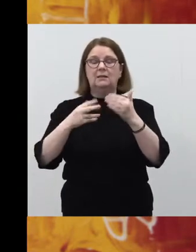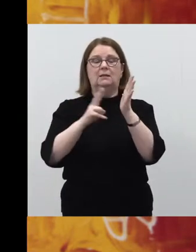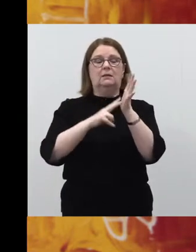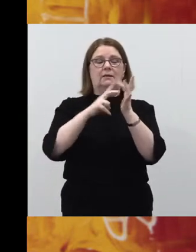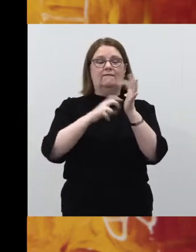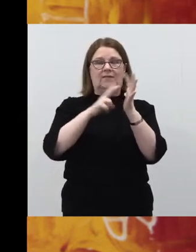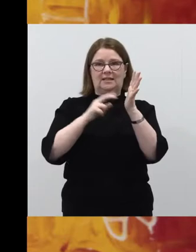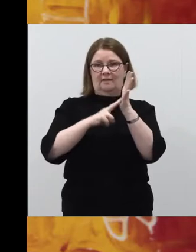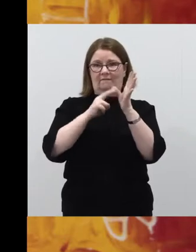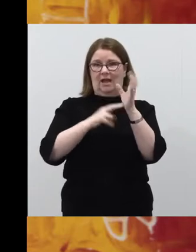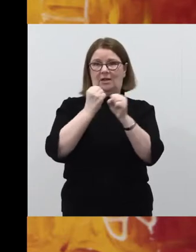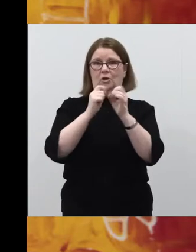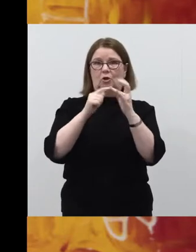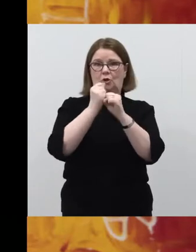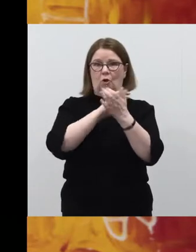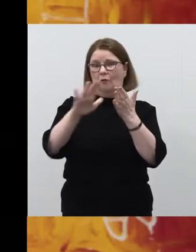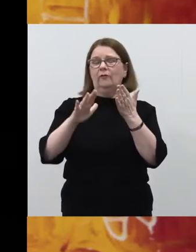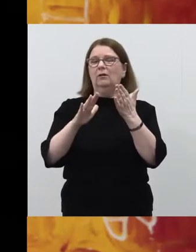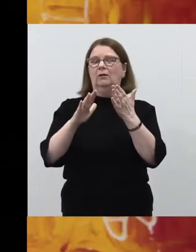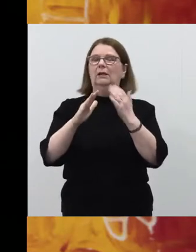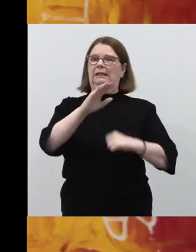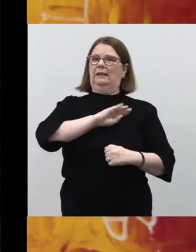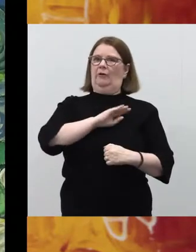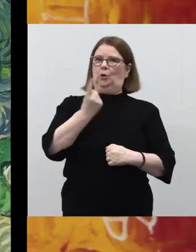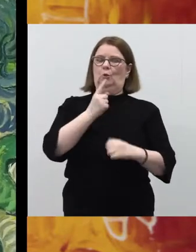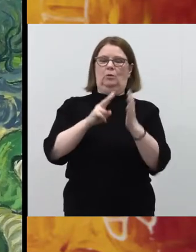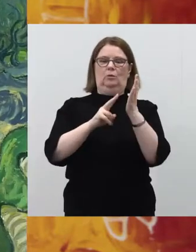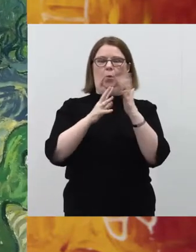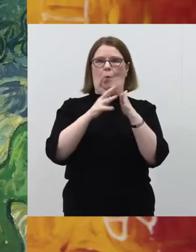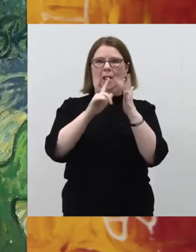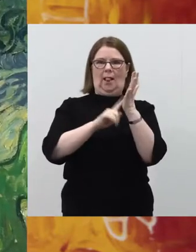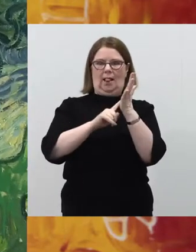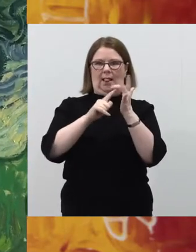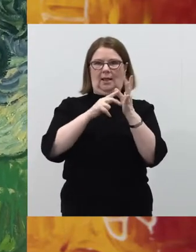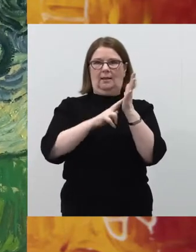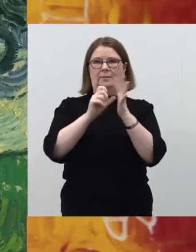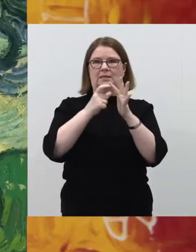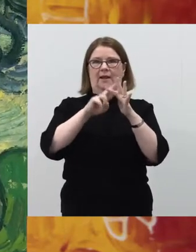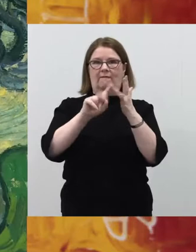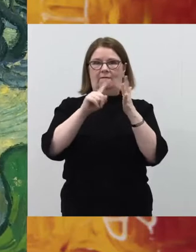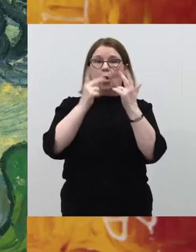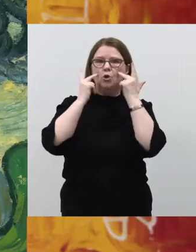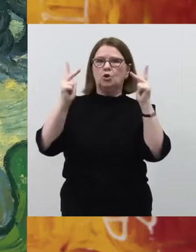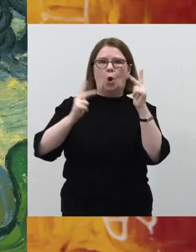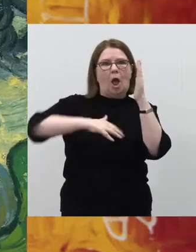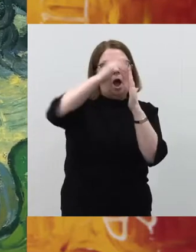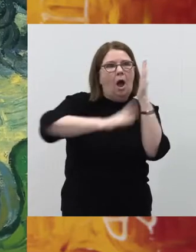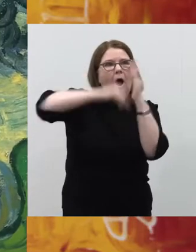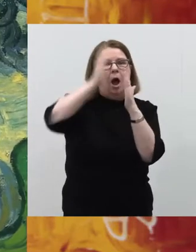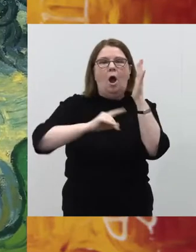fit of dervish hallucination. He spins around, almost frothing at the mouth, as if this lack of